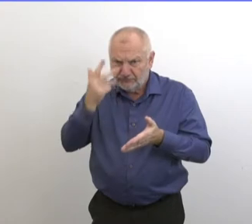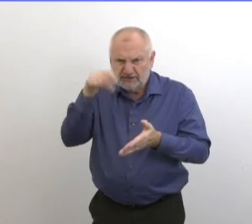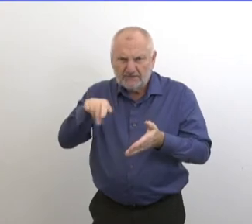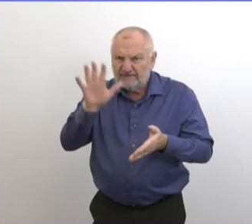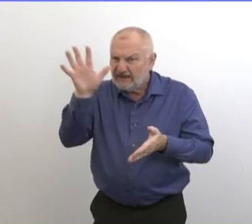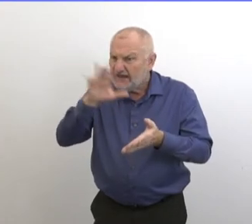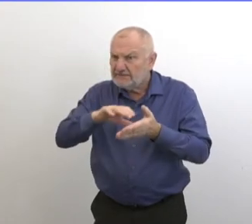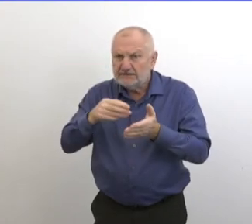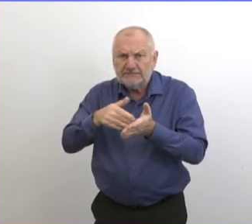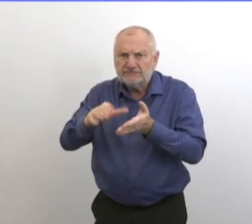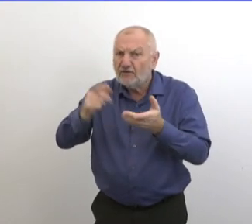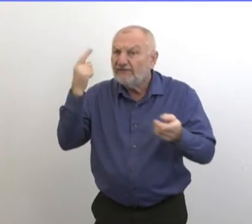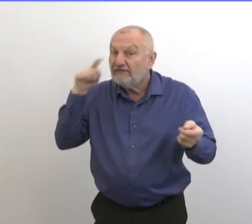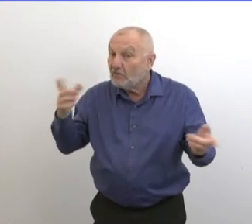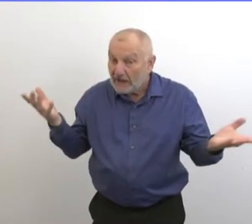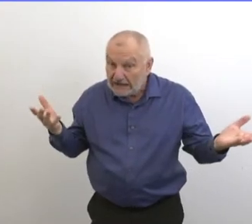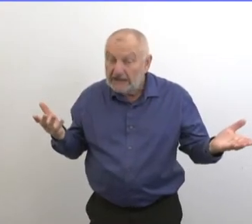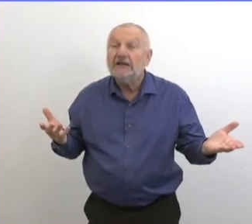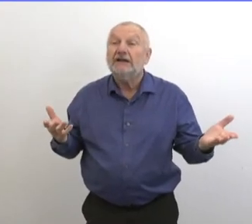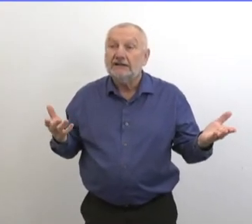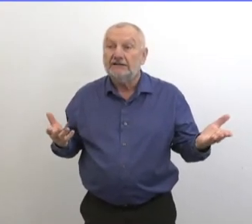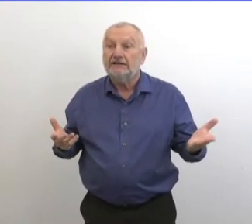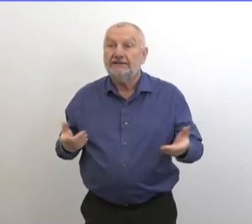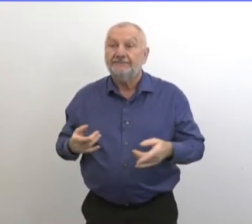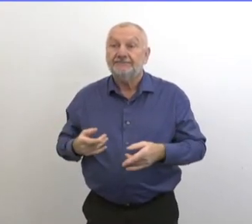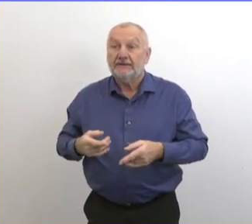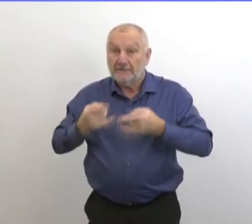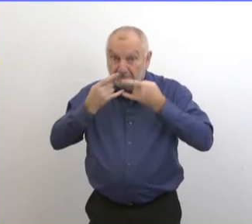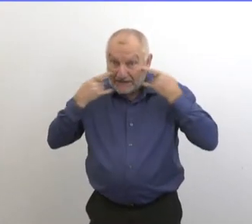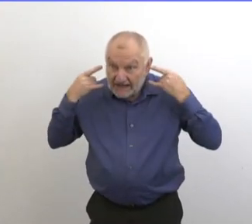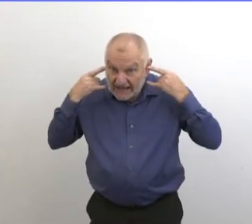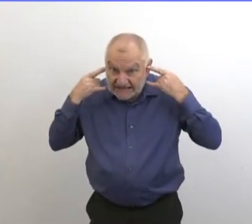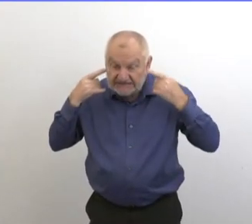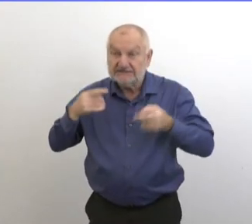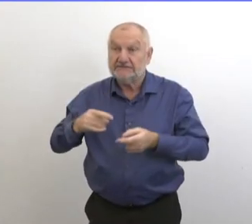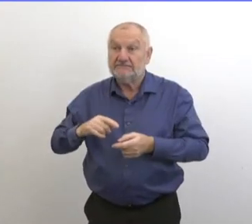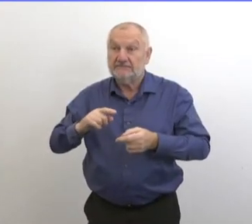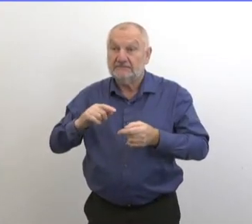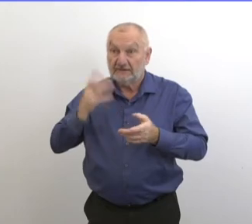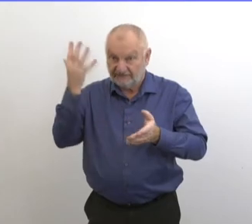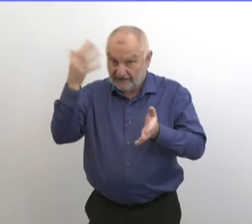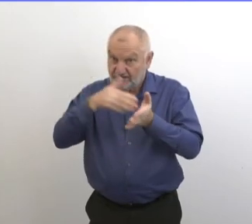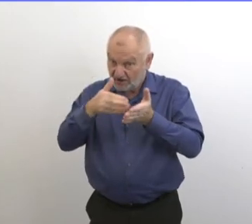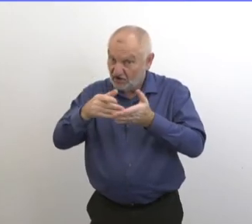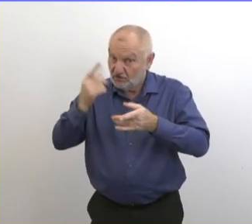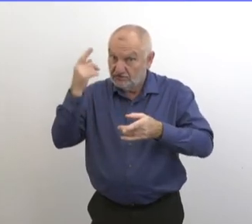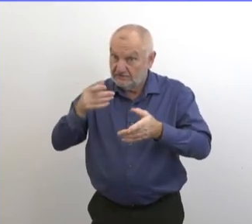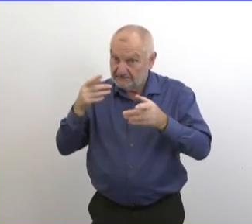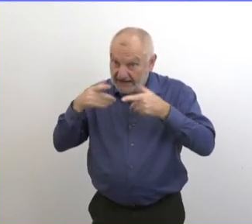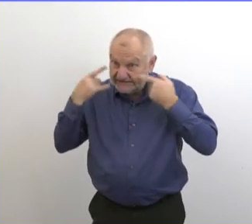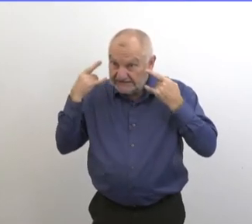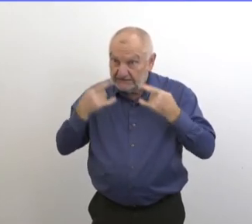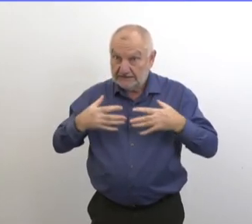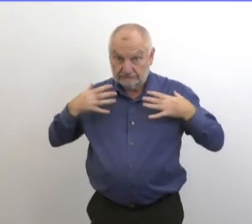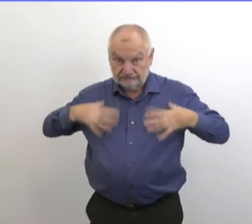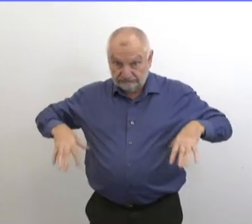workers, providing over 5 million masks, gowns, hand sanitizer, and other necessary